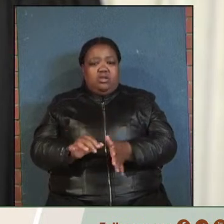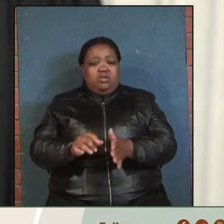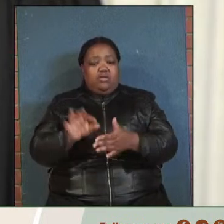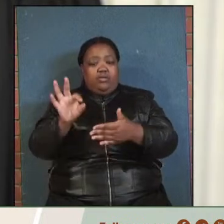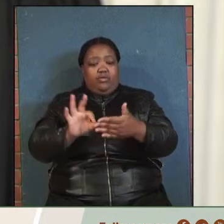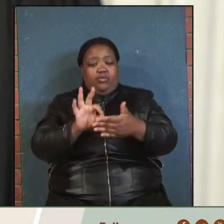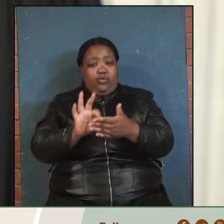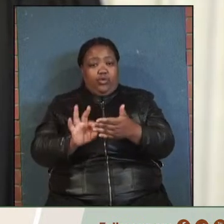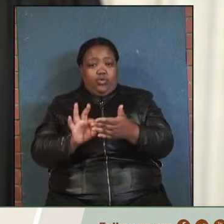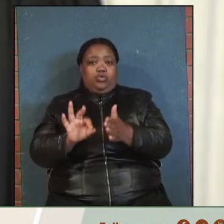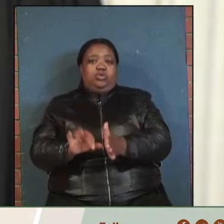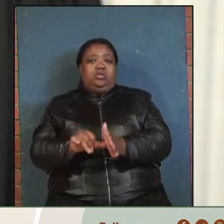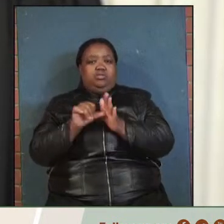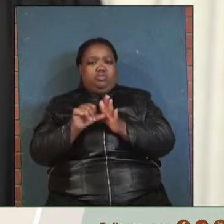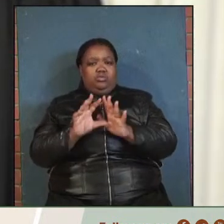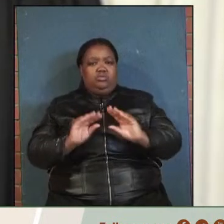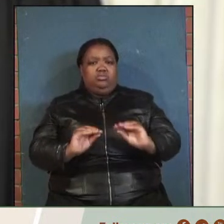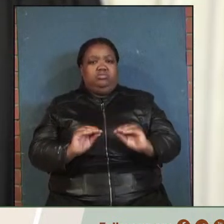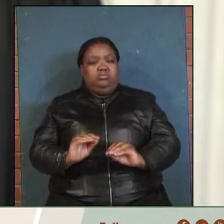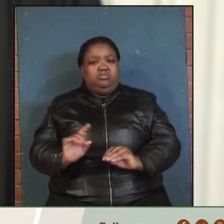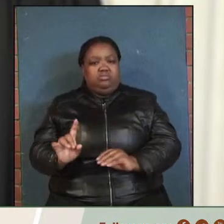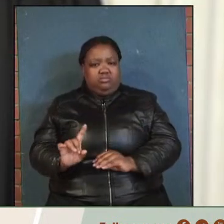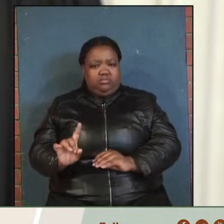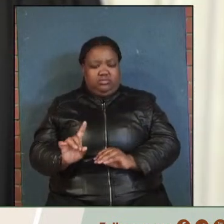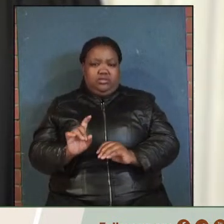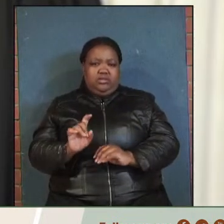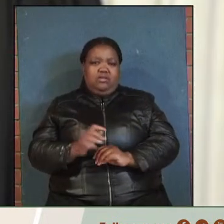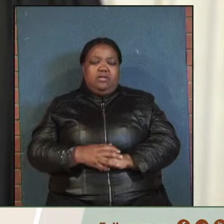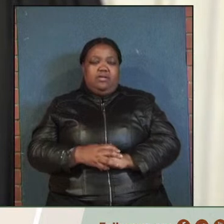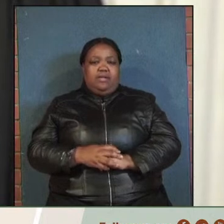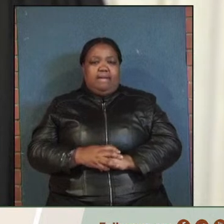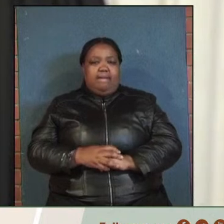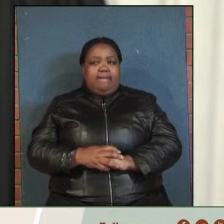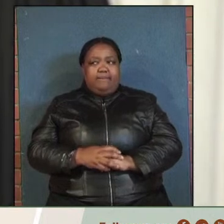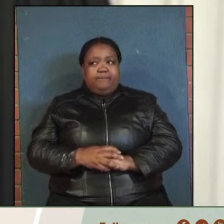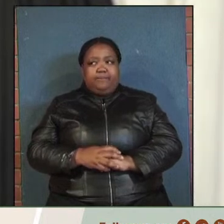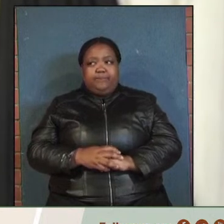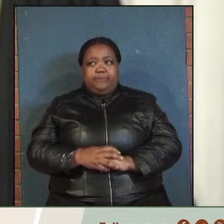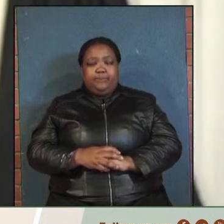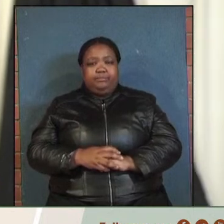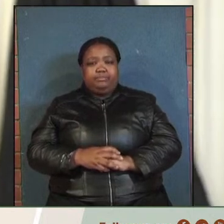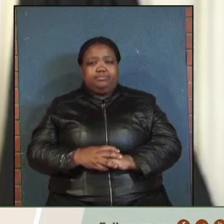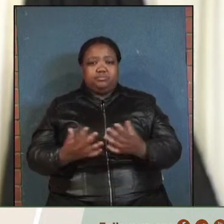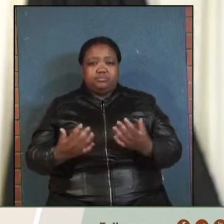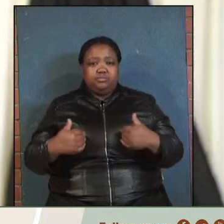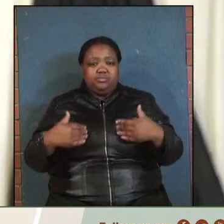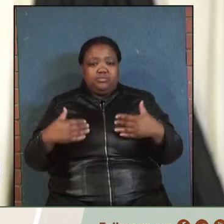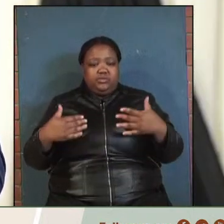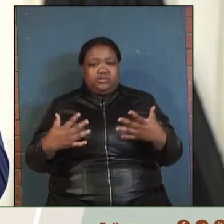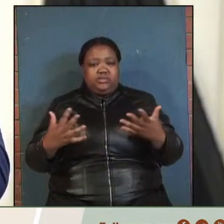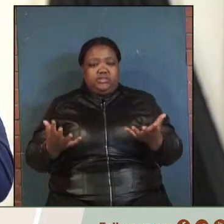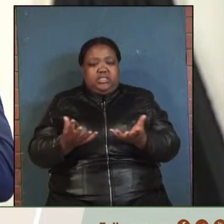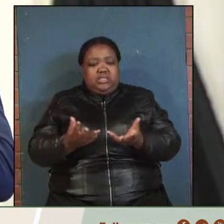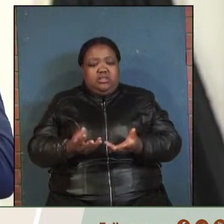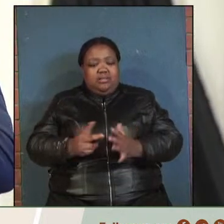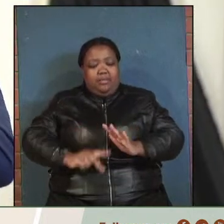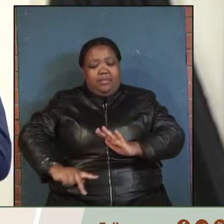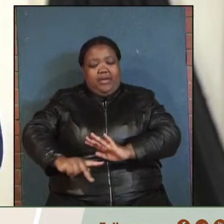the importance of civic participation from as an early age at primary school